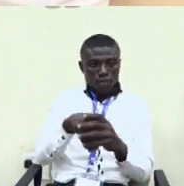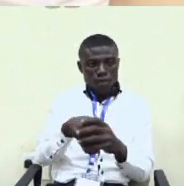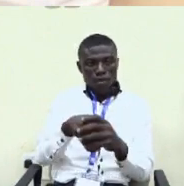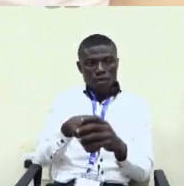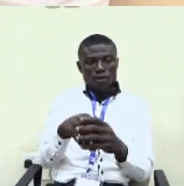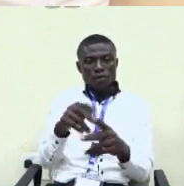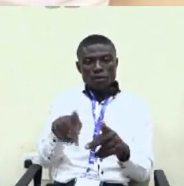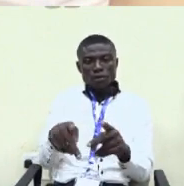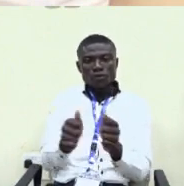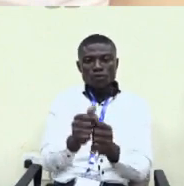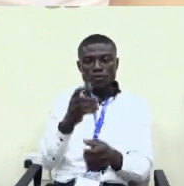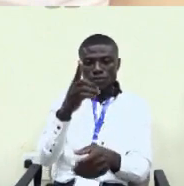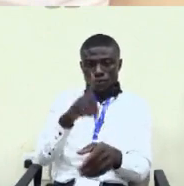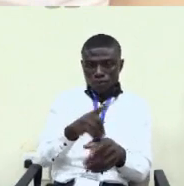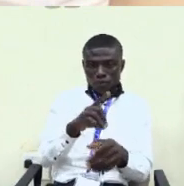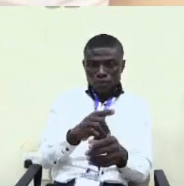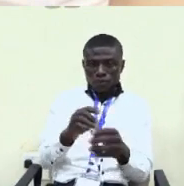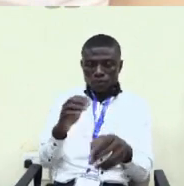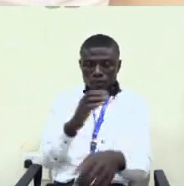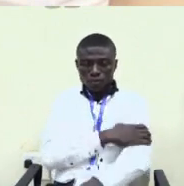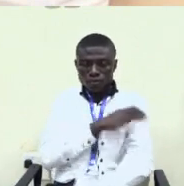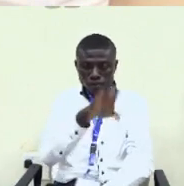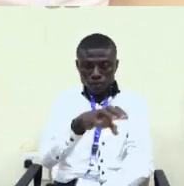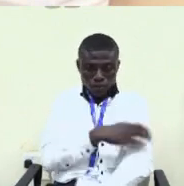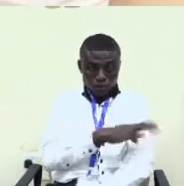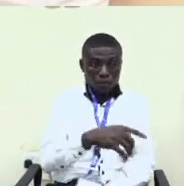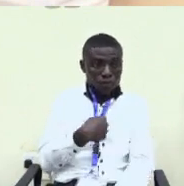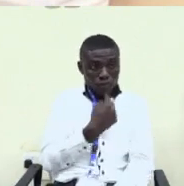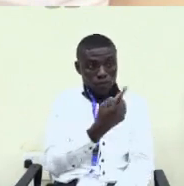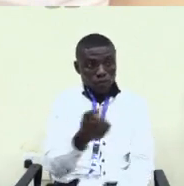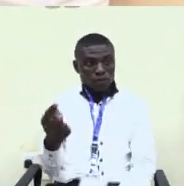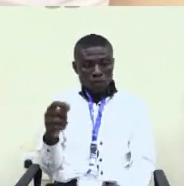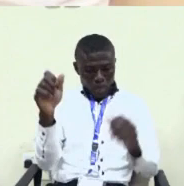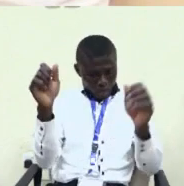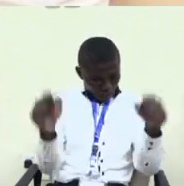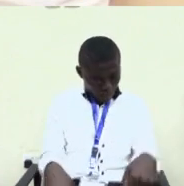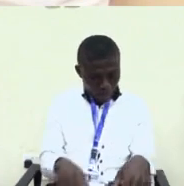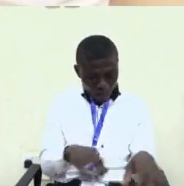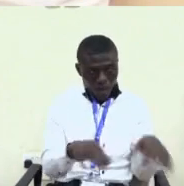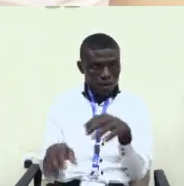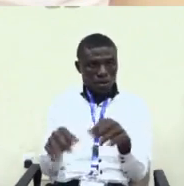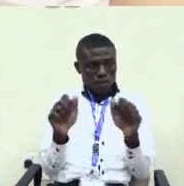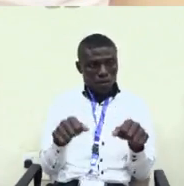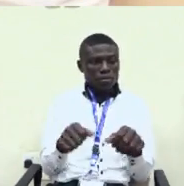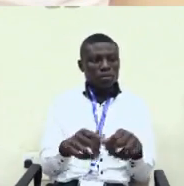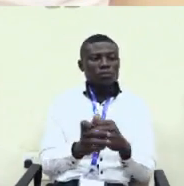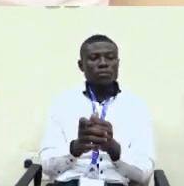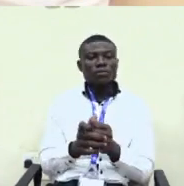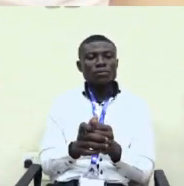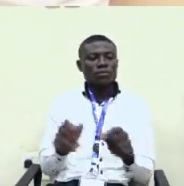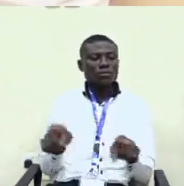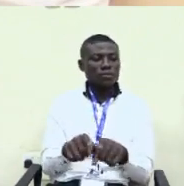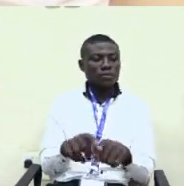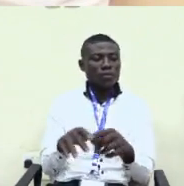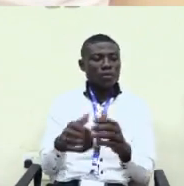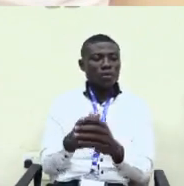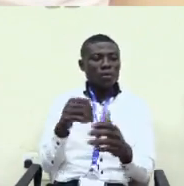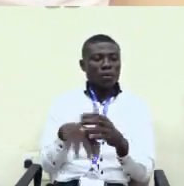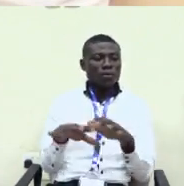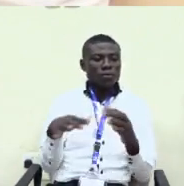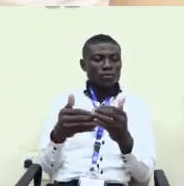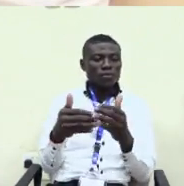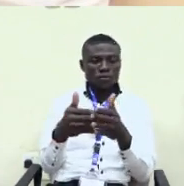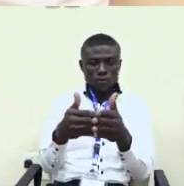champions or people with disability are empowered, I'm telling you, they are able. They are able. And so at the community